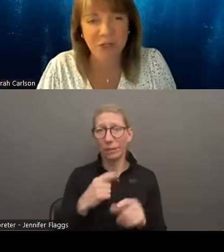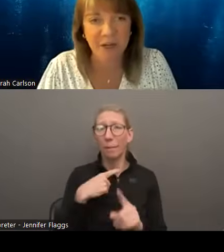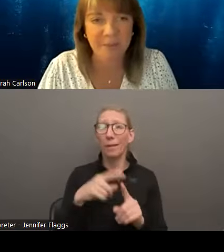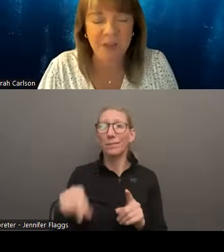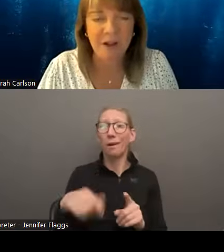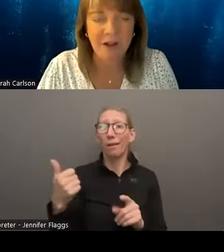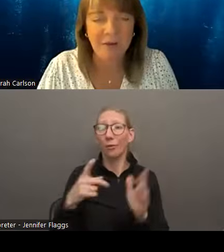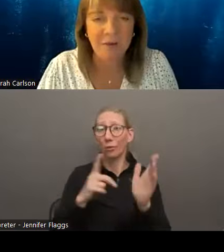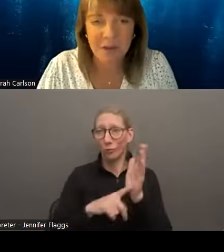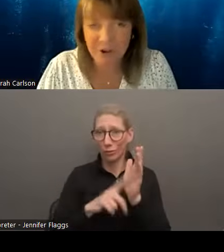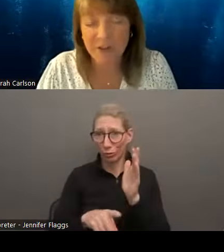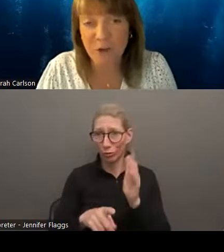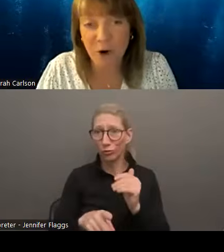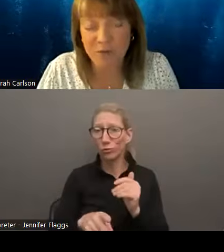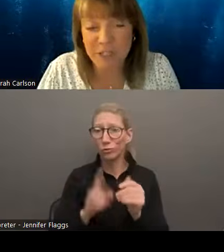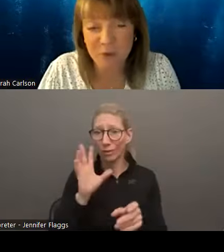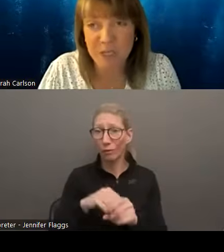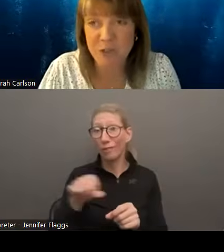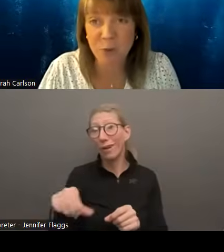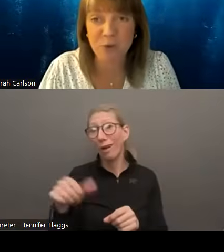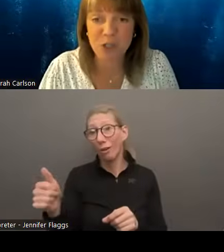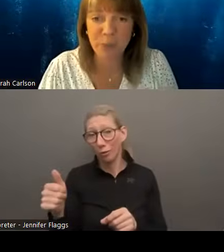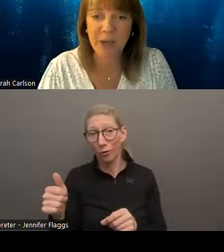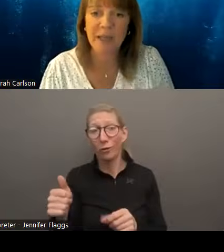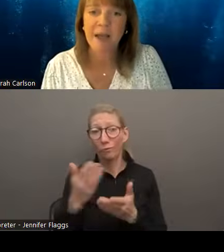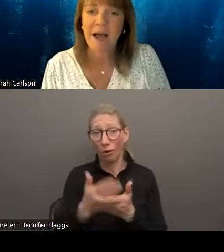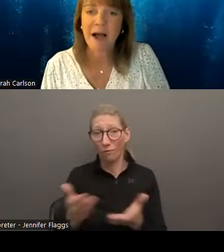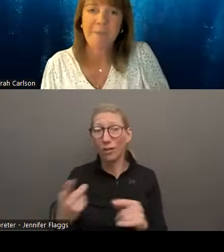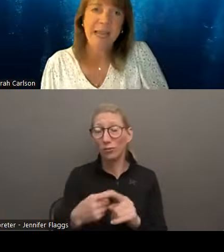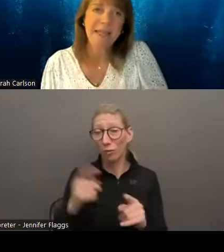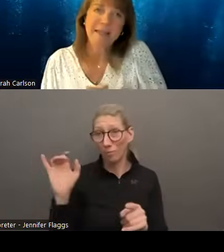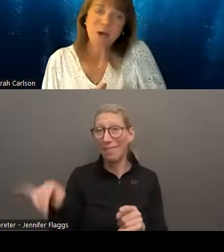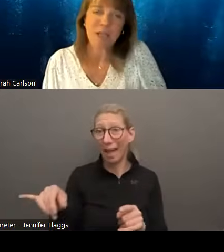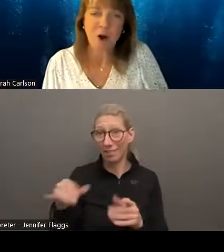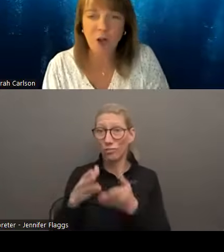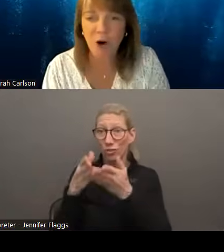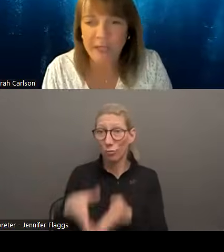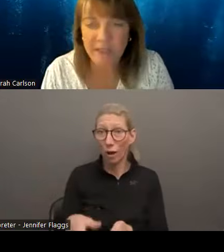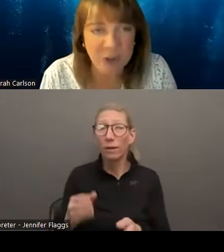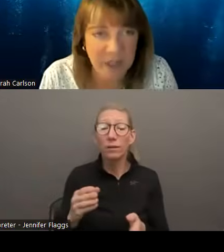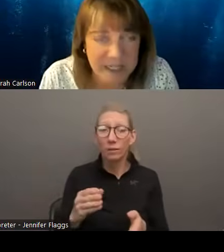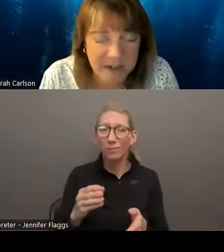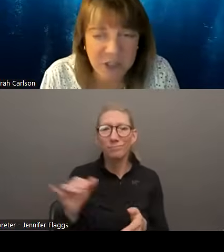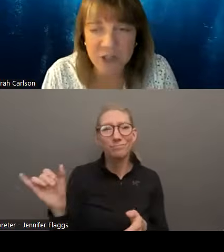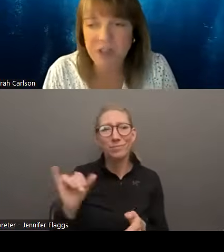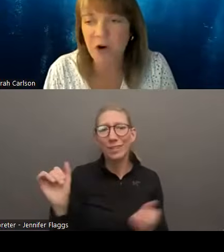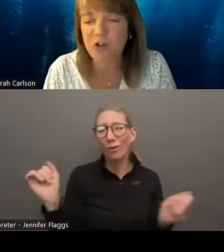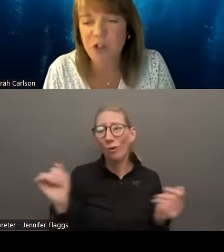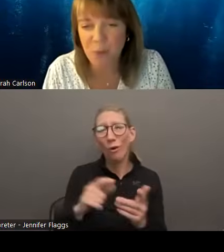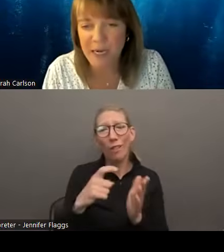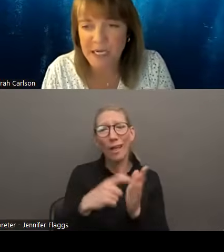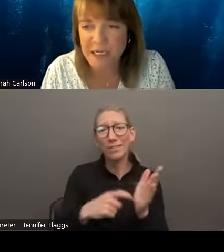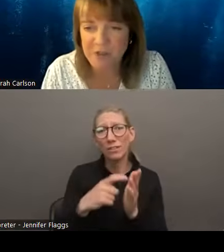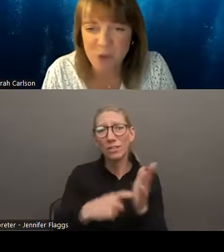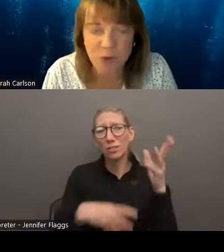research involving other artifacts from the Kizilburun shipwreck. And, you know, like all archaeological excavations, there are